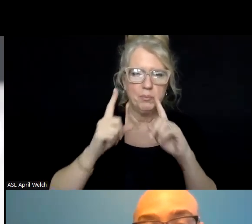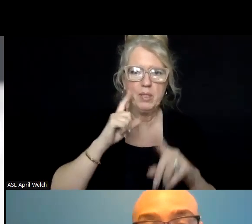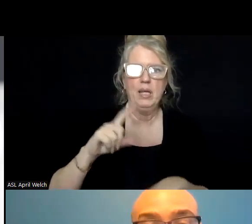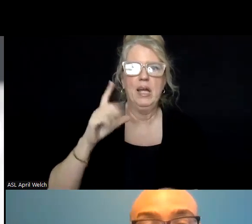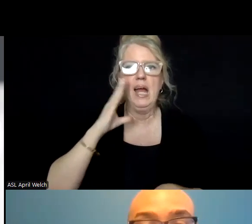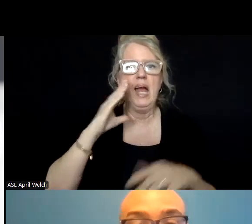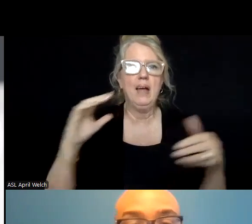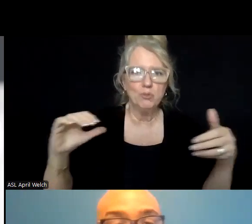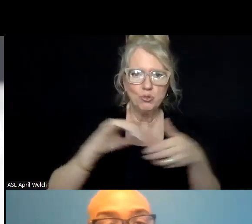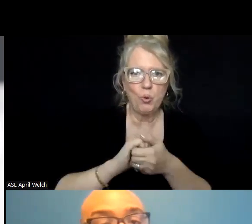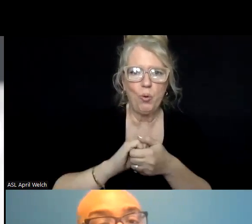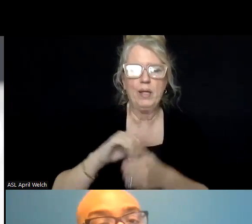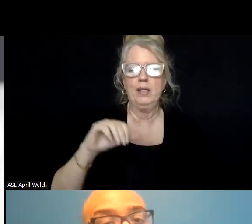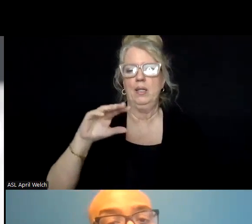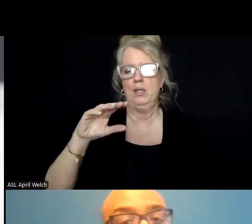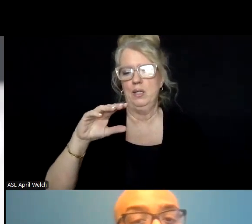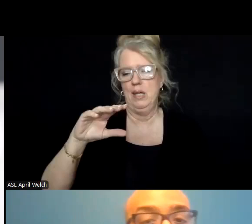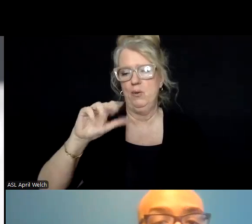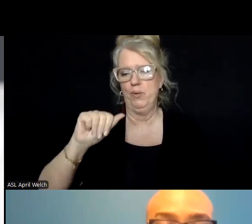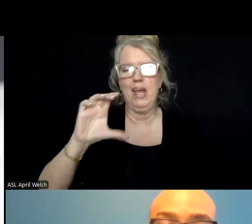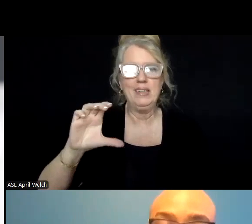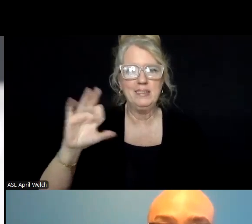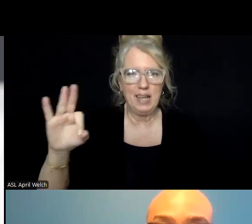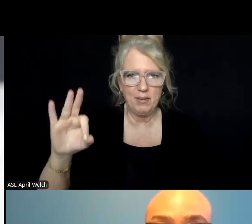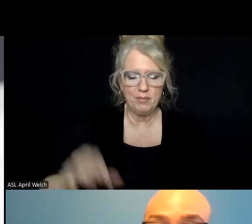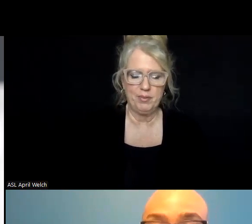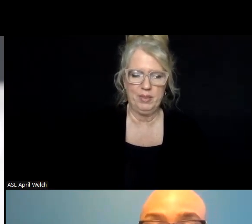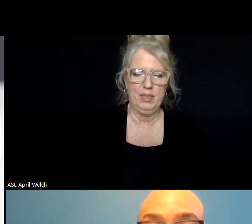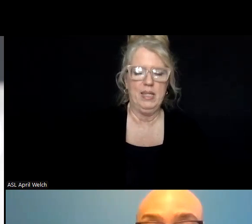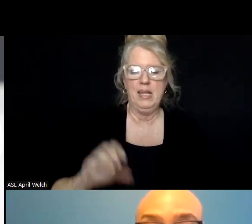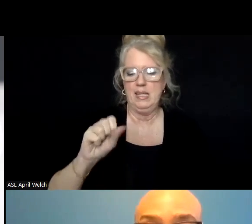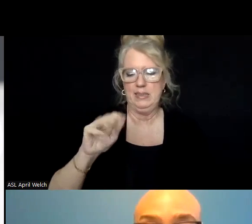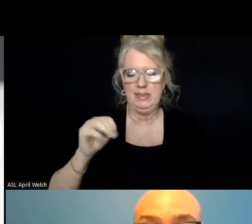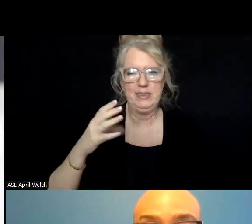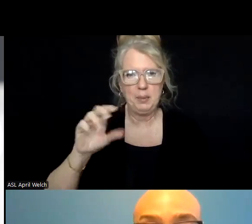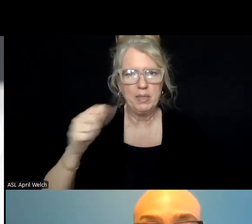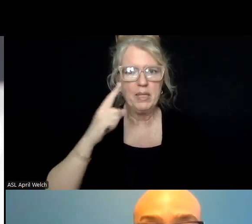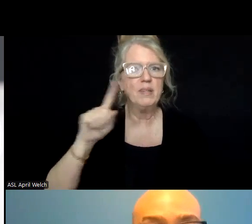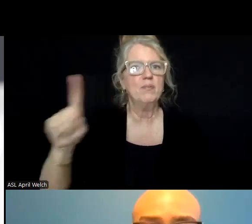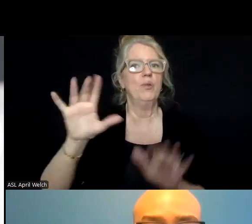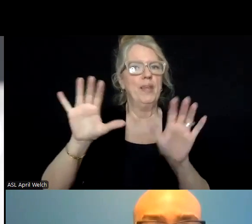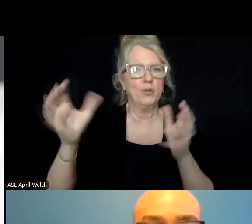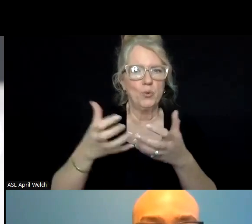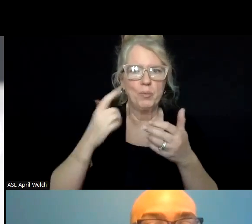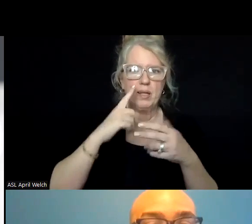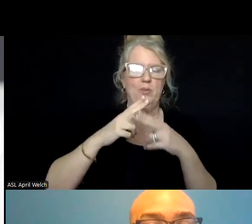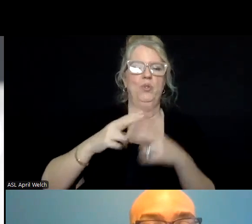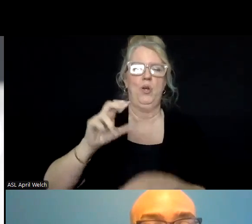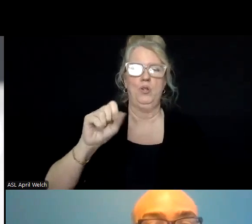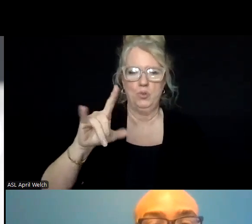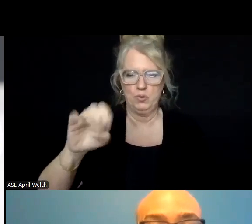a joint webinar with ACF and SAMHSA and the Suicide Prevention Branch that was called Suicide